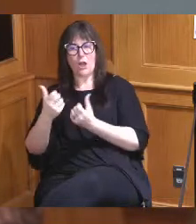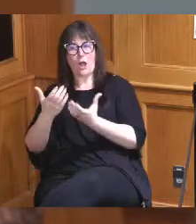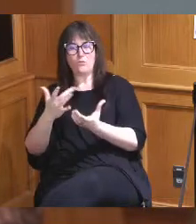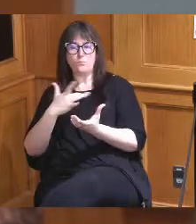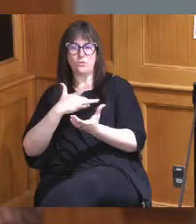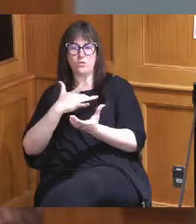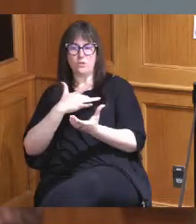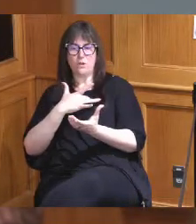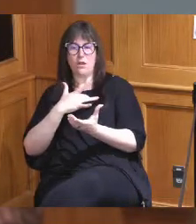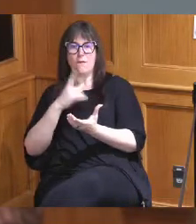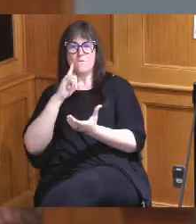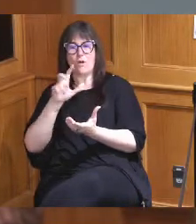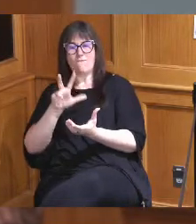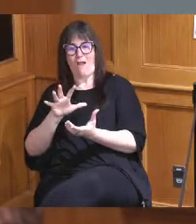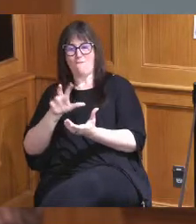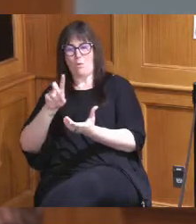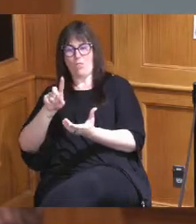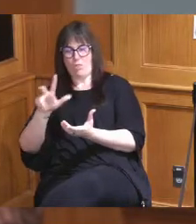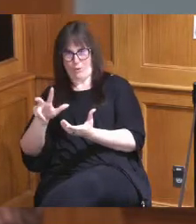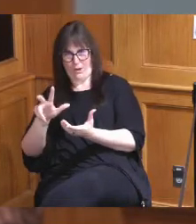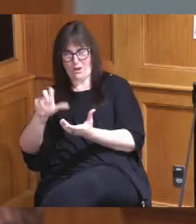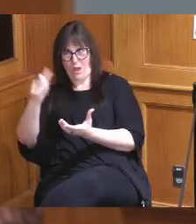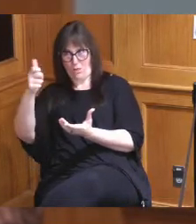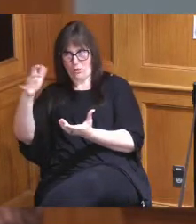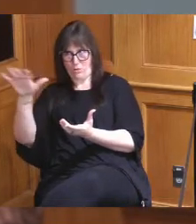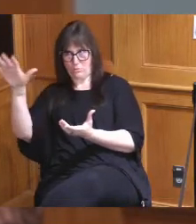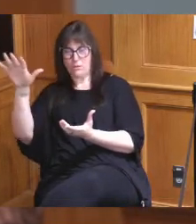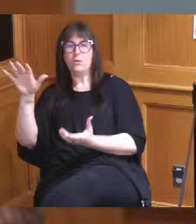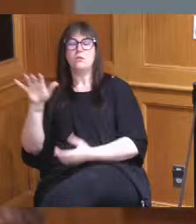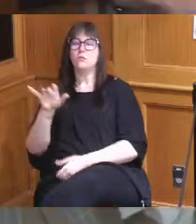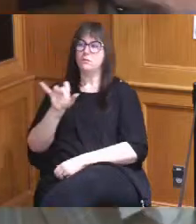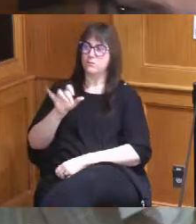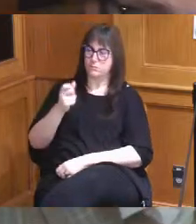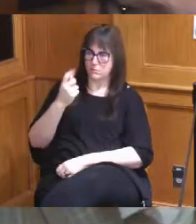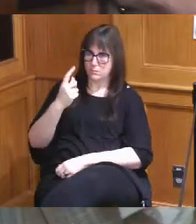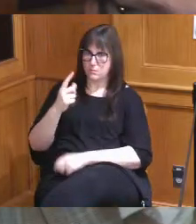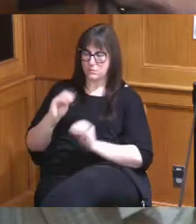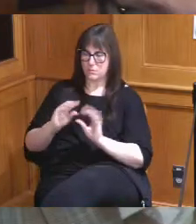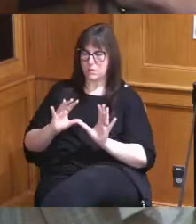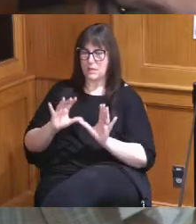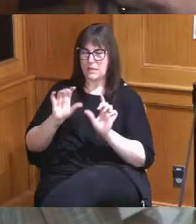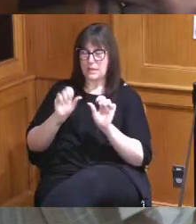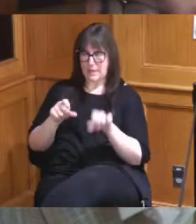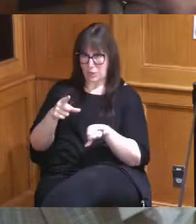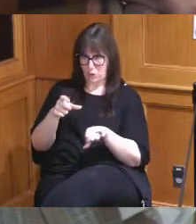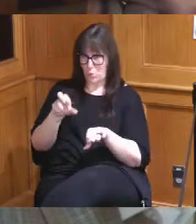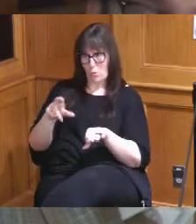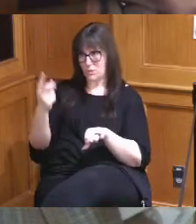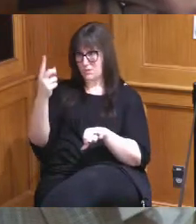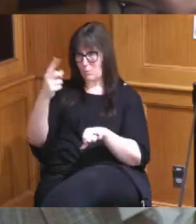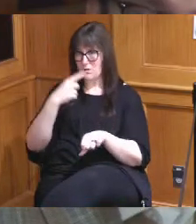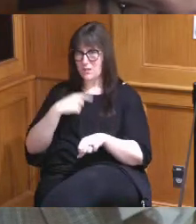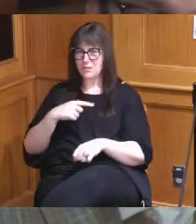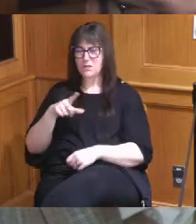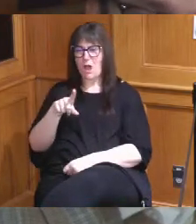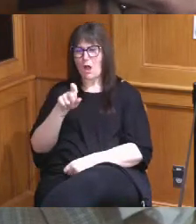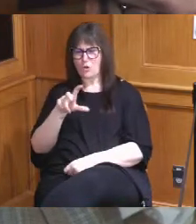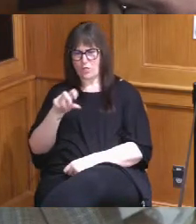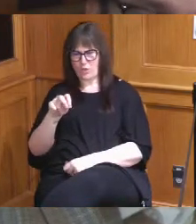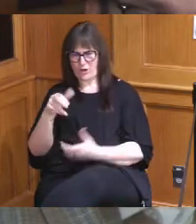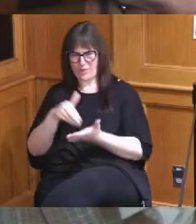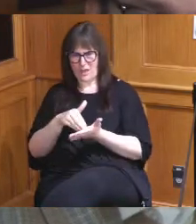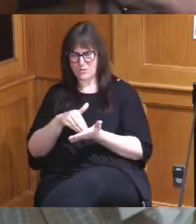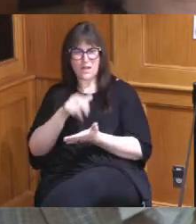Generosity 513. Okay. And then can you tell us, or someone tell us, what do you get for the 130,000? Not